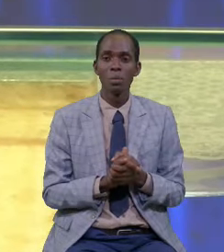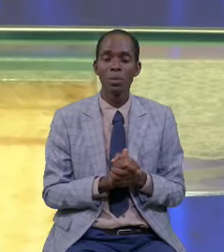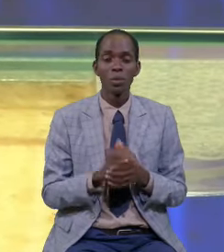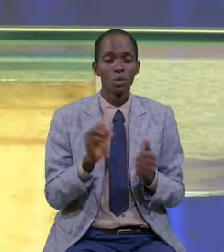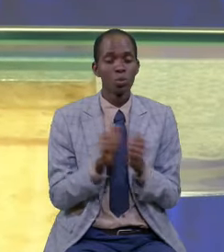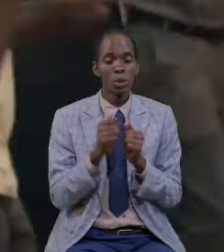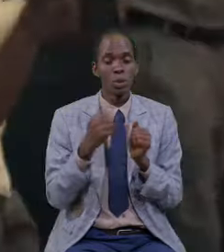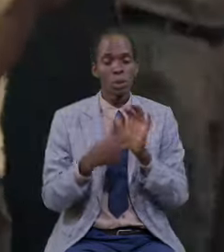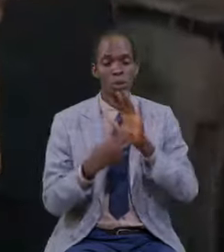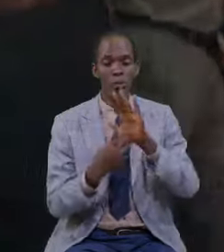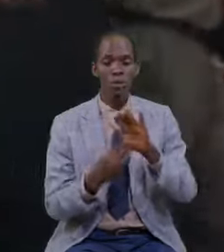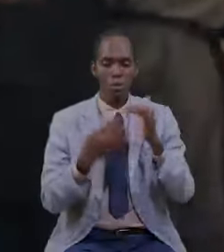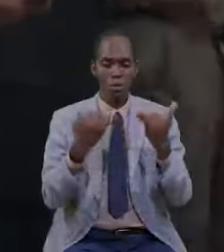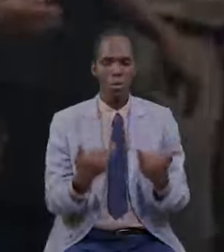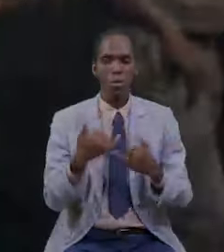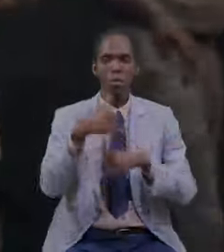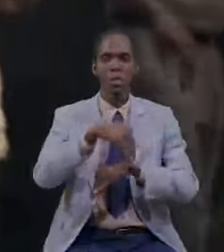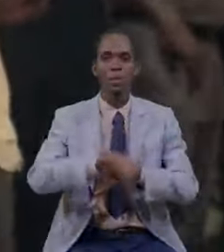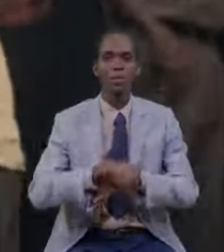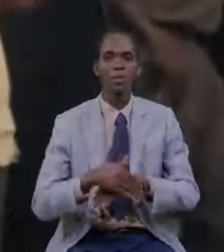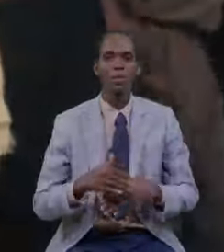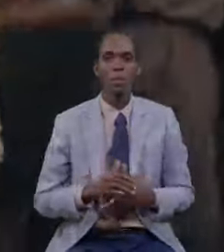manifestation tonight.